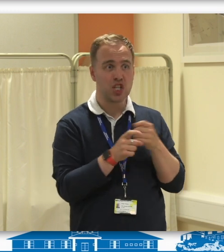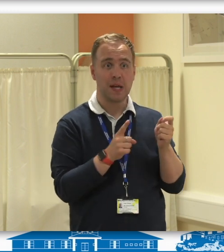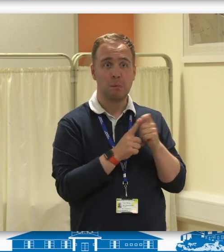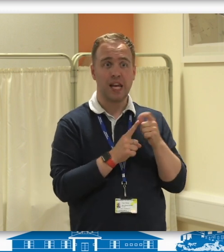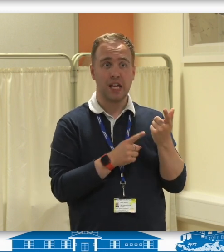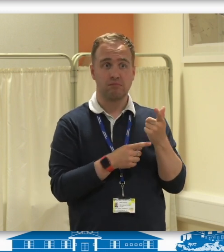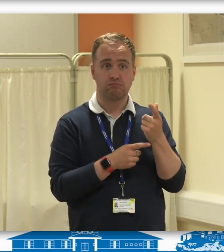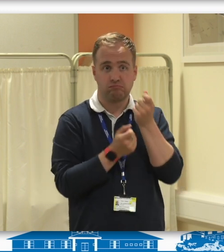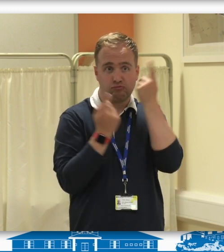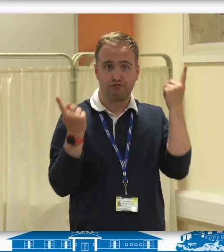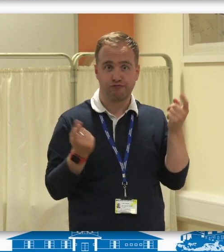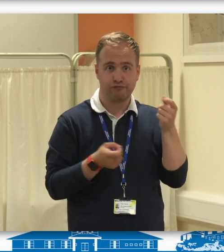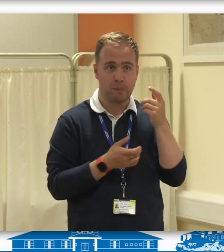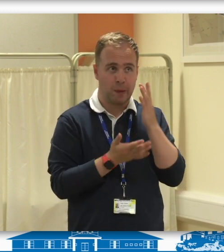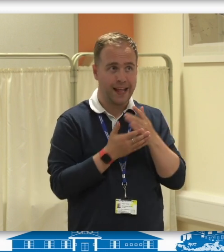GP.